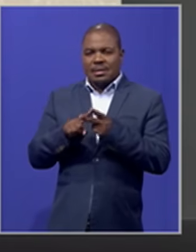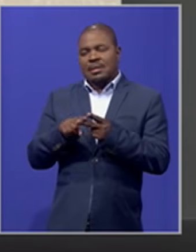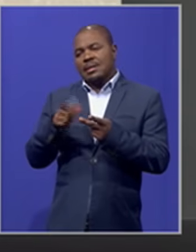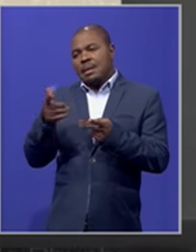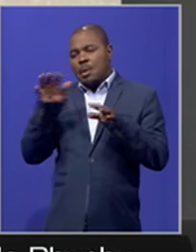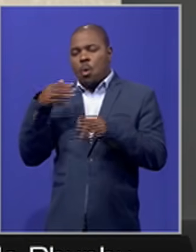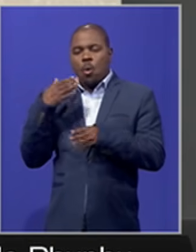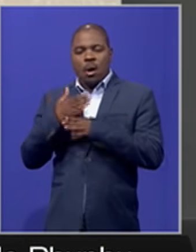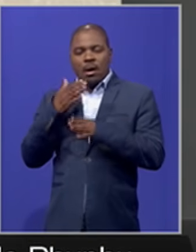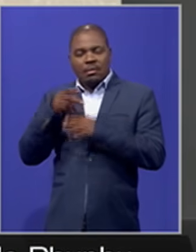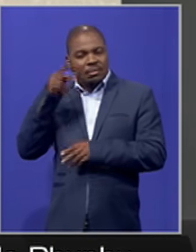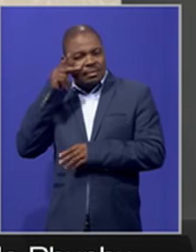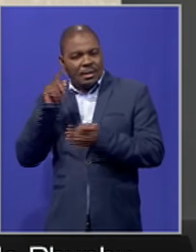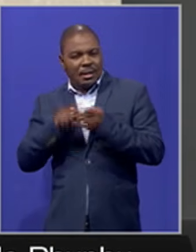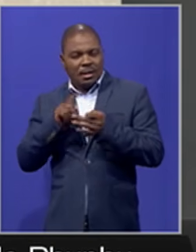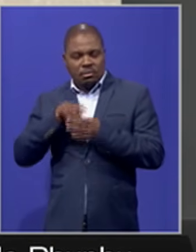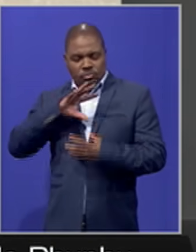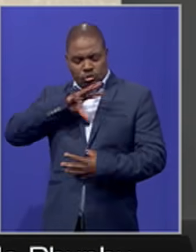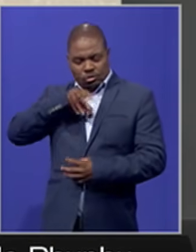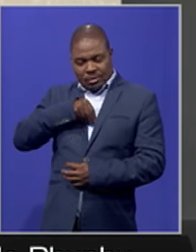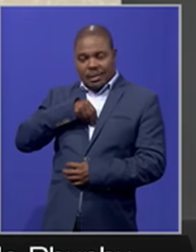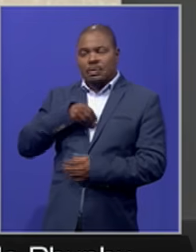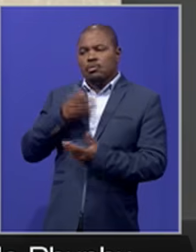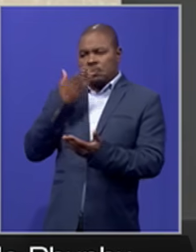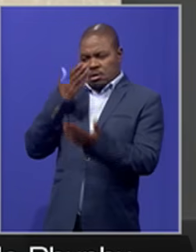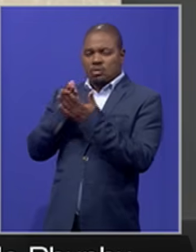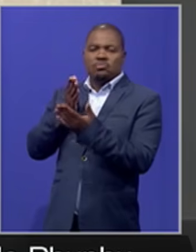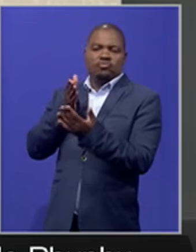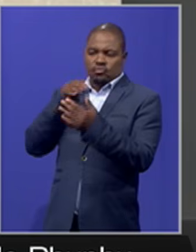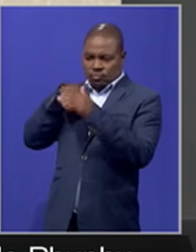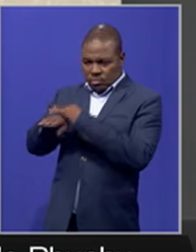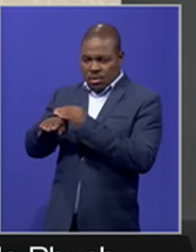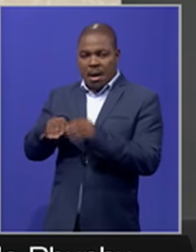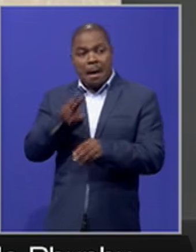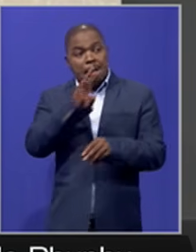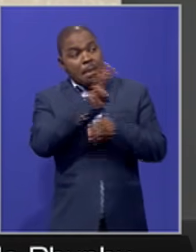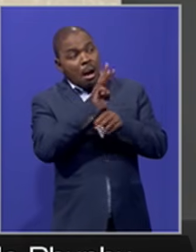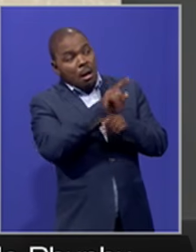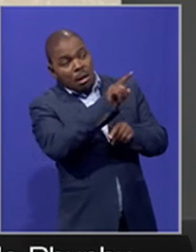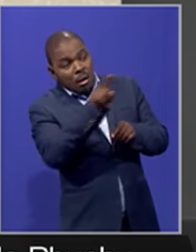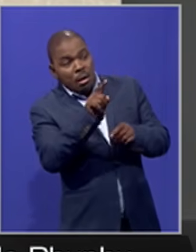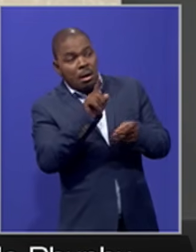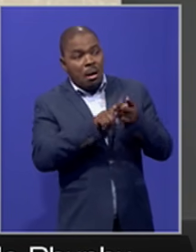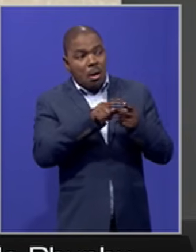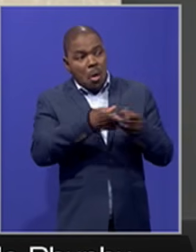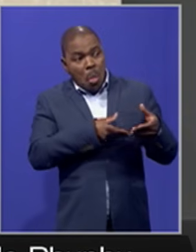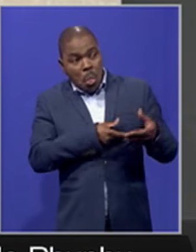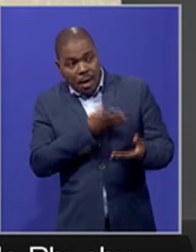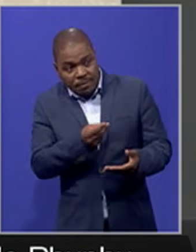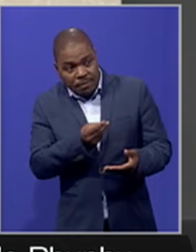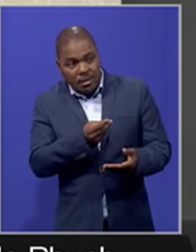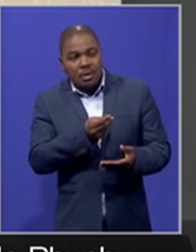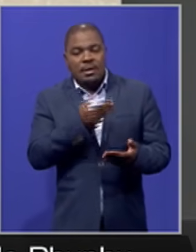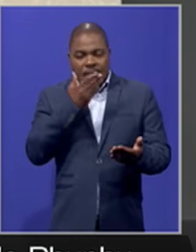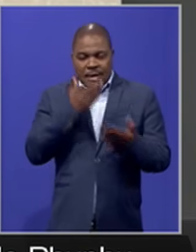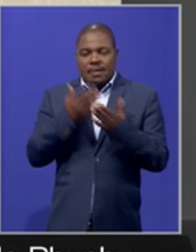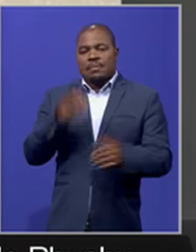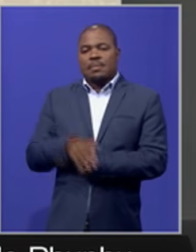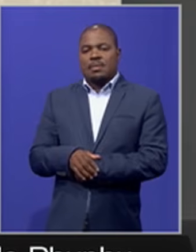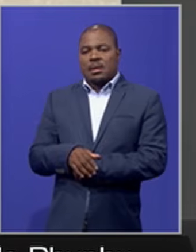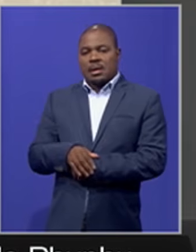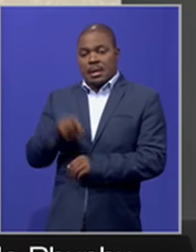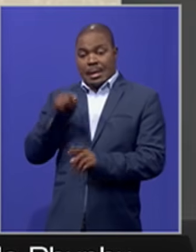calcium, transgender people ba qualify. Le baimana ba rona le bomme ba ba anyisang. Lenacapavir ga se vaccine ebile ga